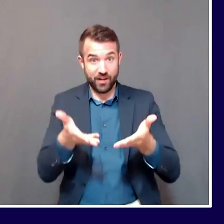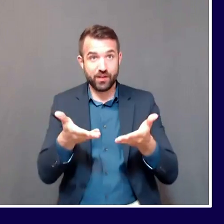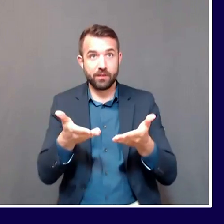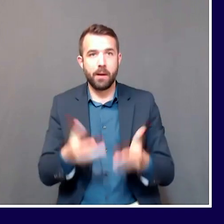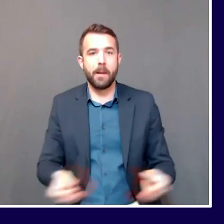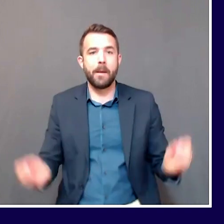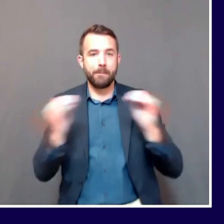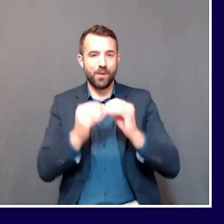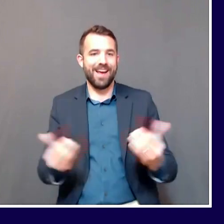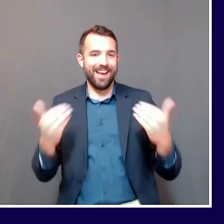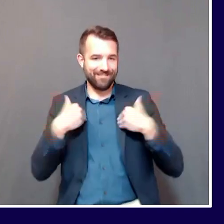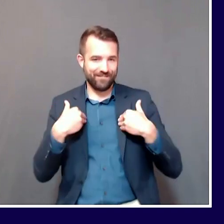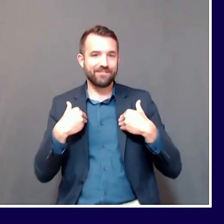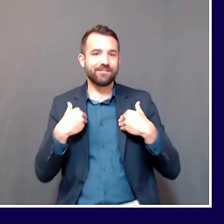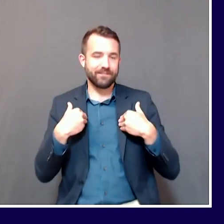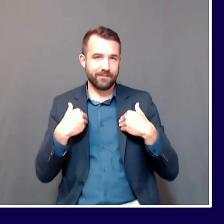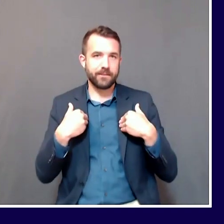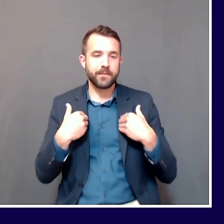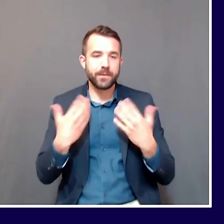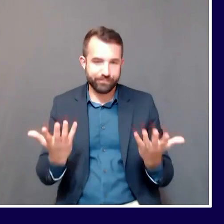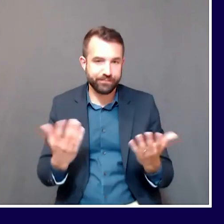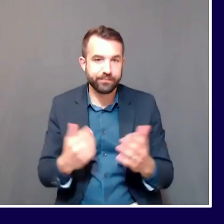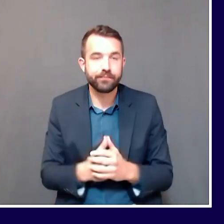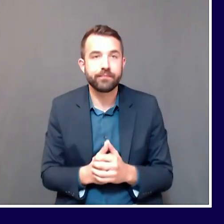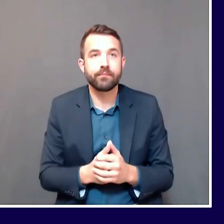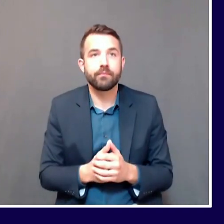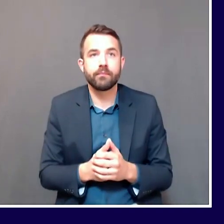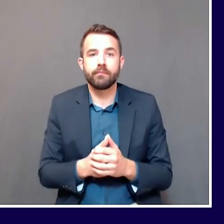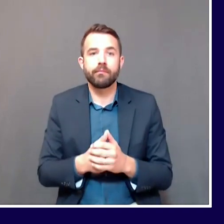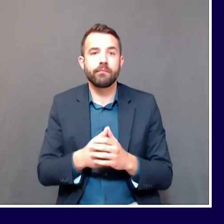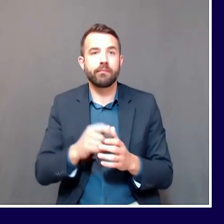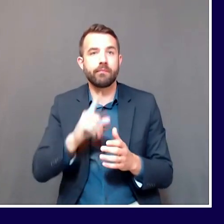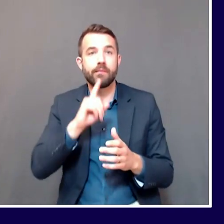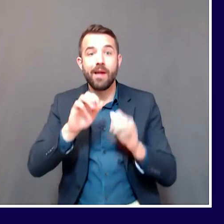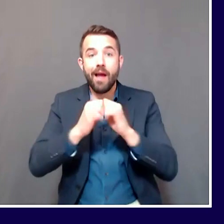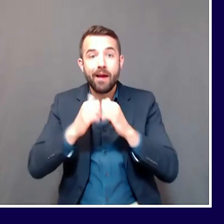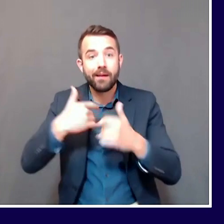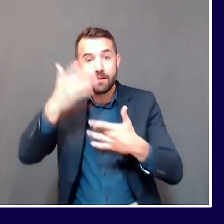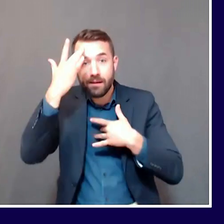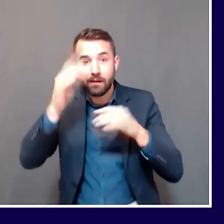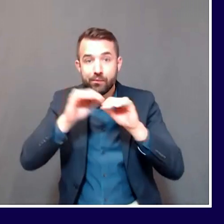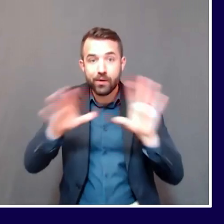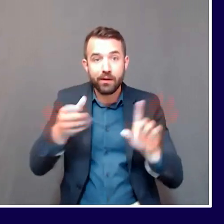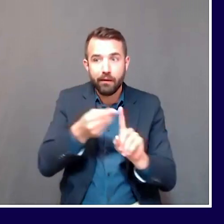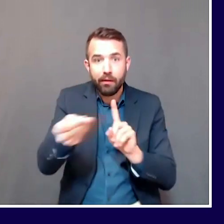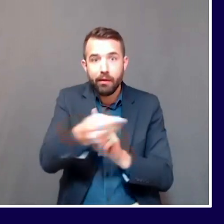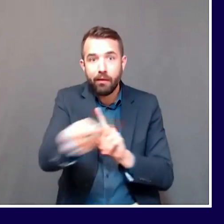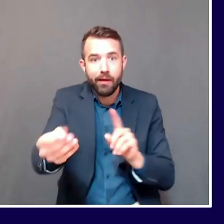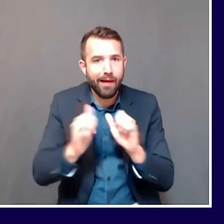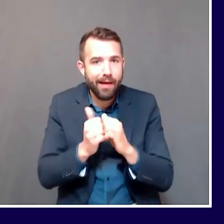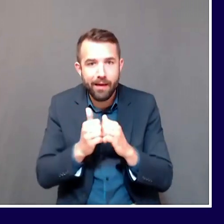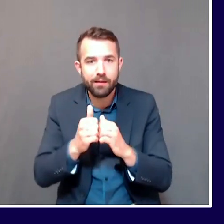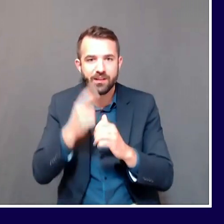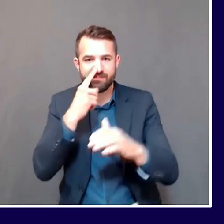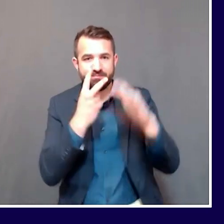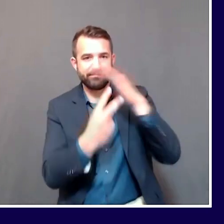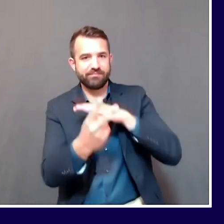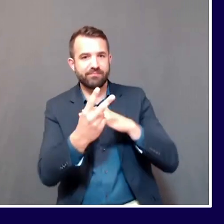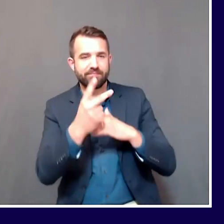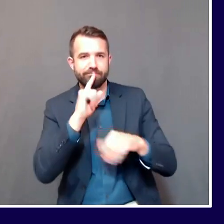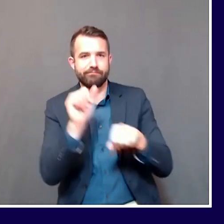COVID-19. That's based on the biology of how the disease is transmitted. That's what we would have predicted, and the data do bear that